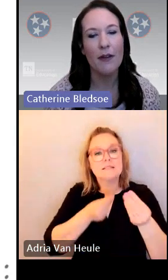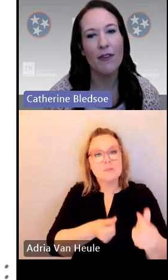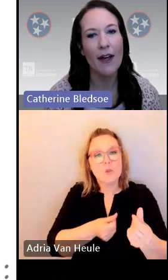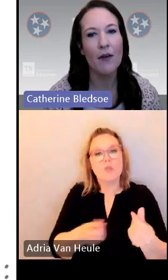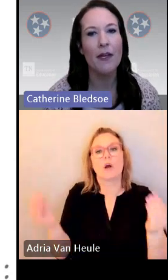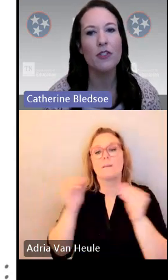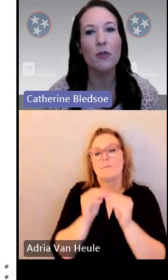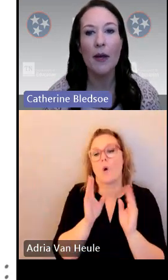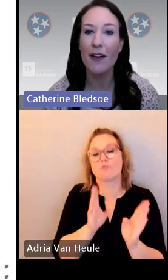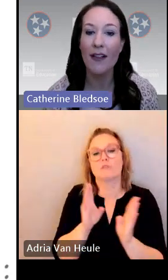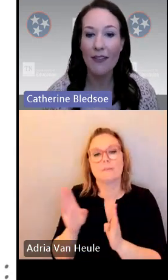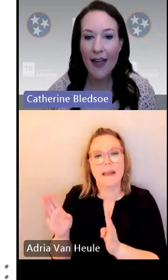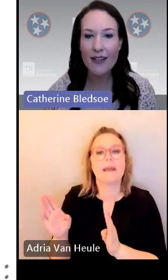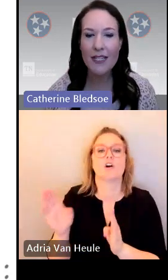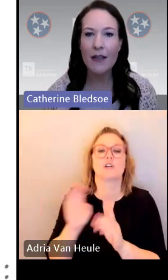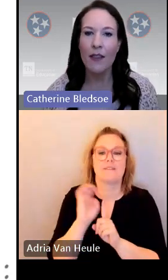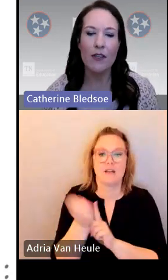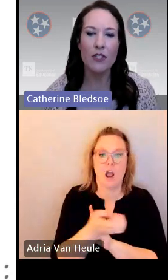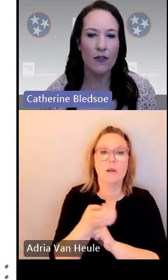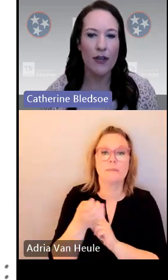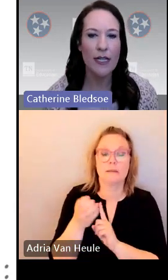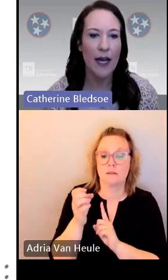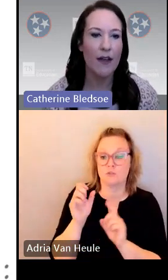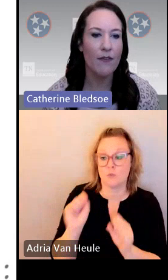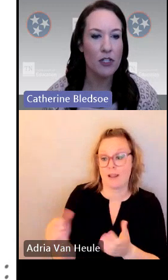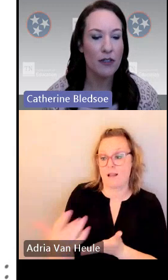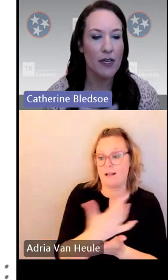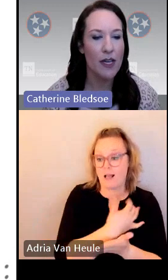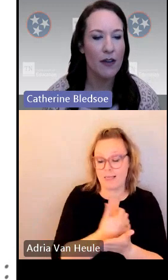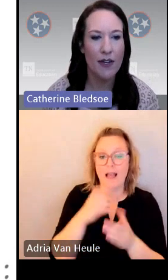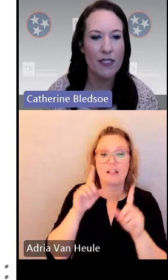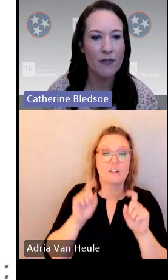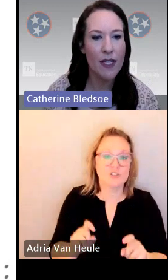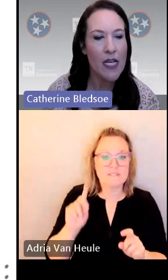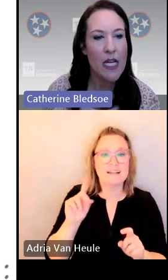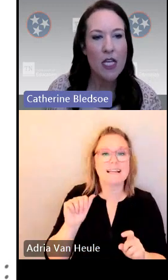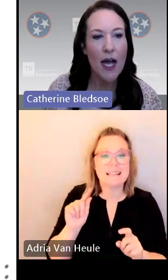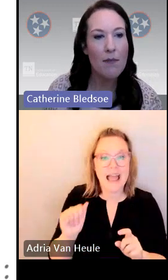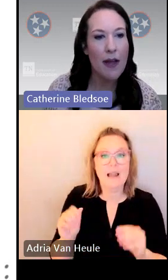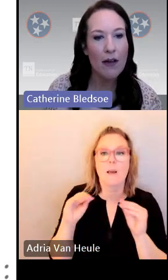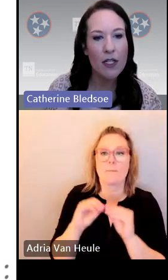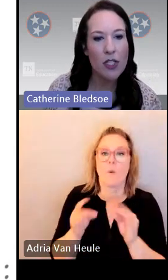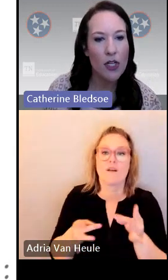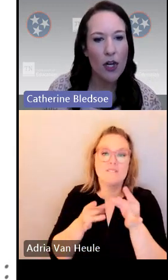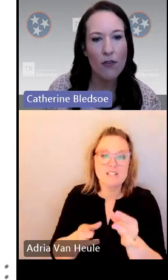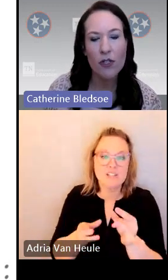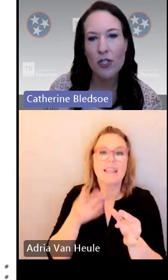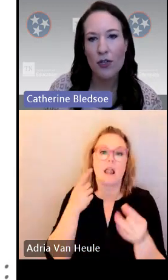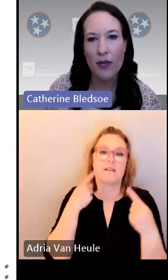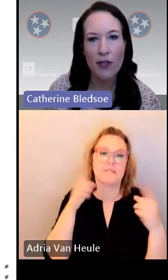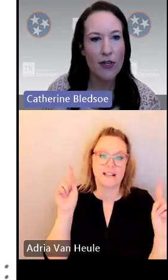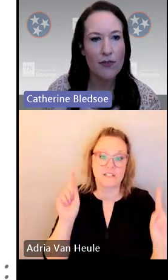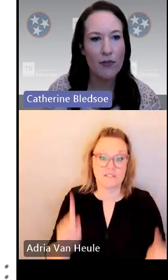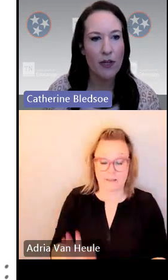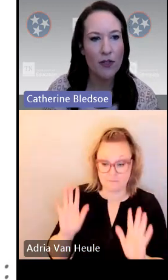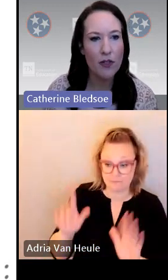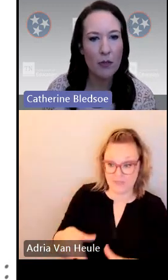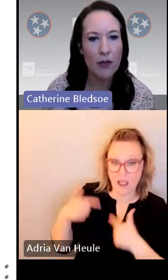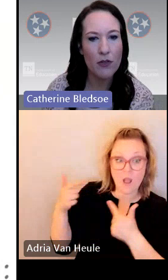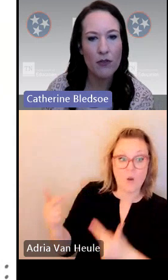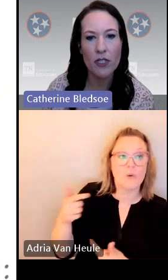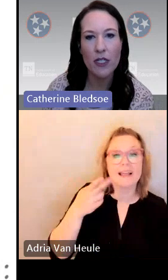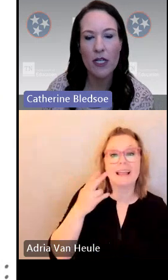prepared environment to be able to collect the survey data efficiently and effectively. I'm now going to turn it over to Hillary